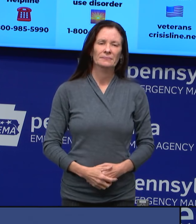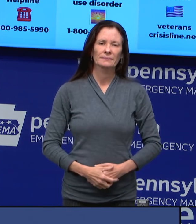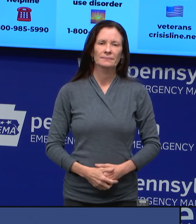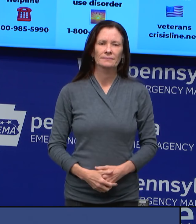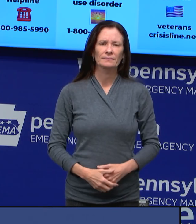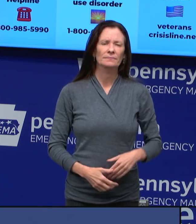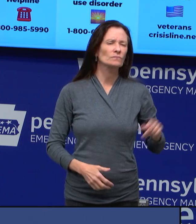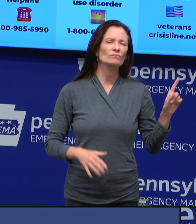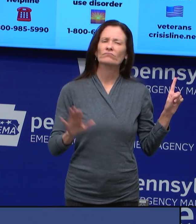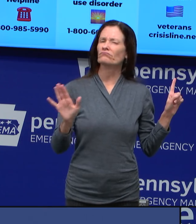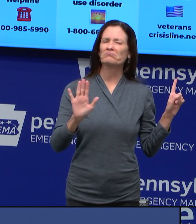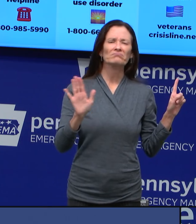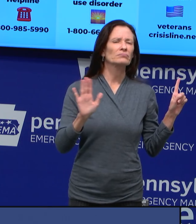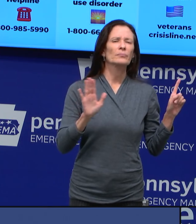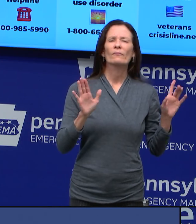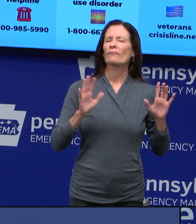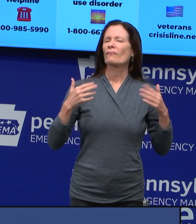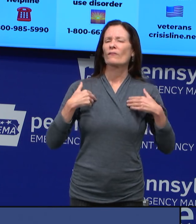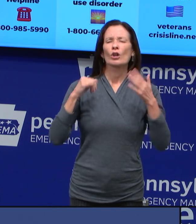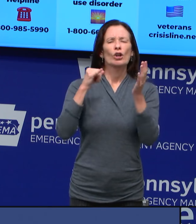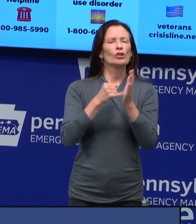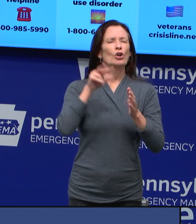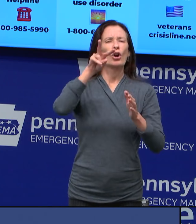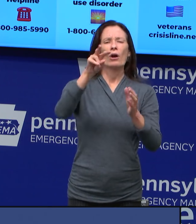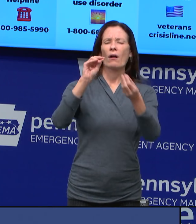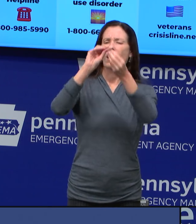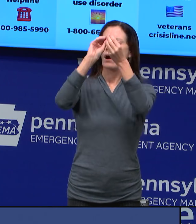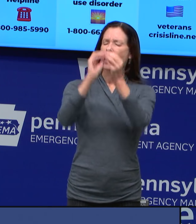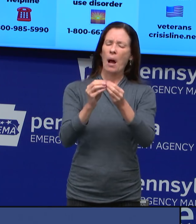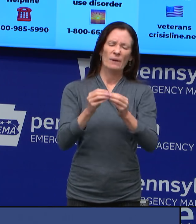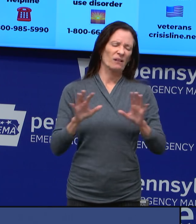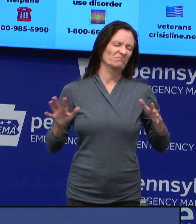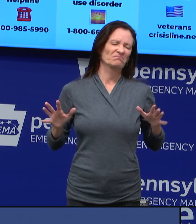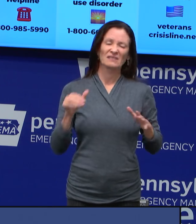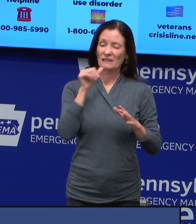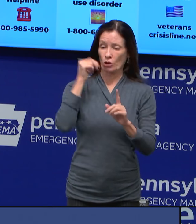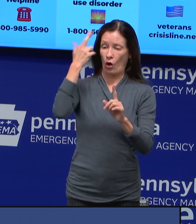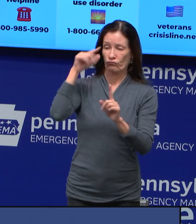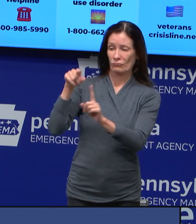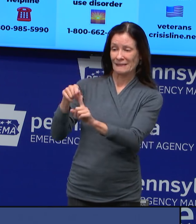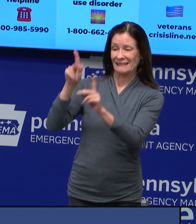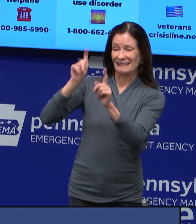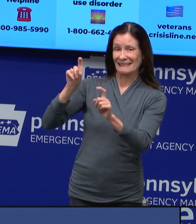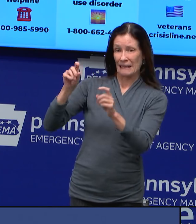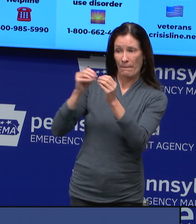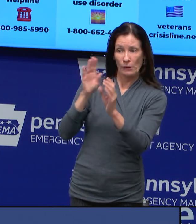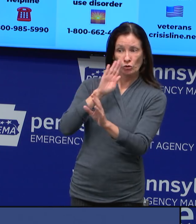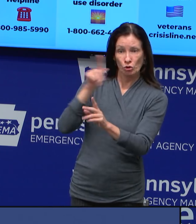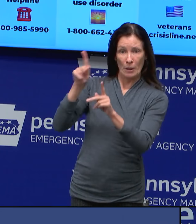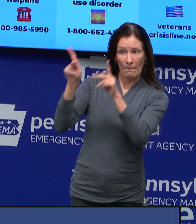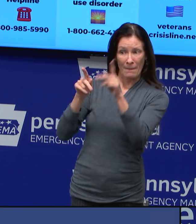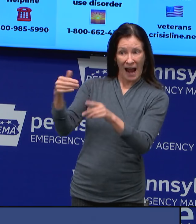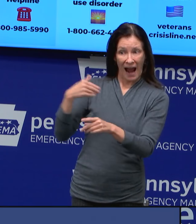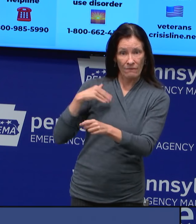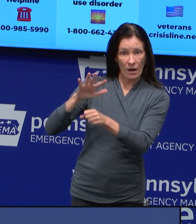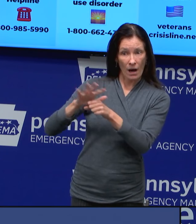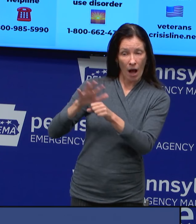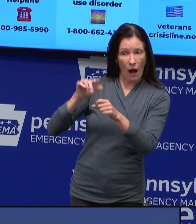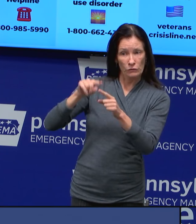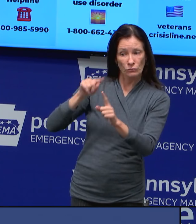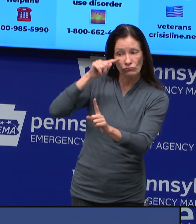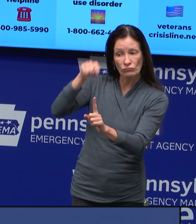just picked and calculated so that we would have some quantitative data to look at. From